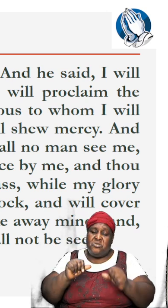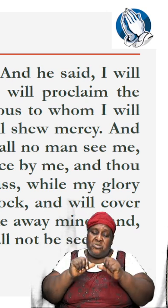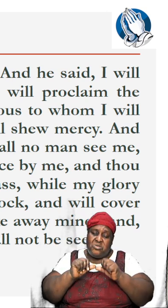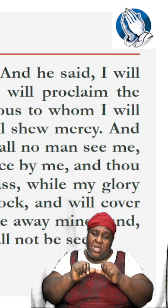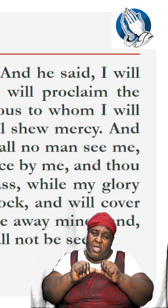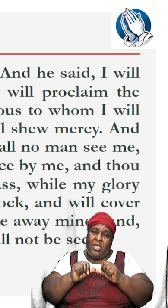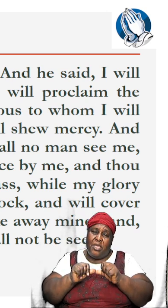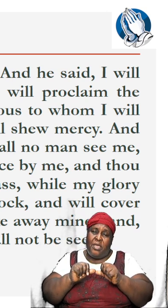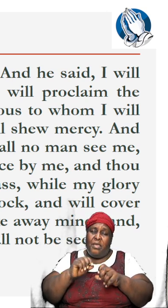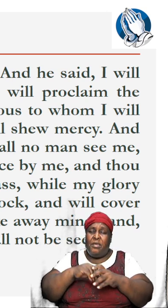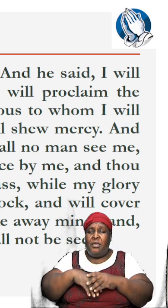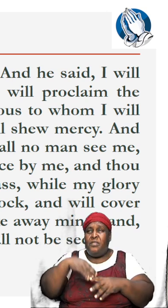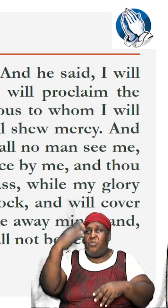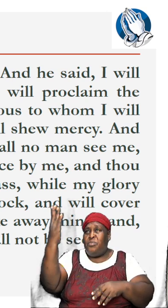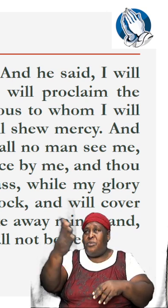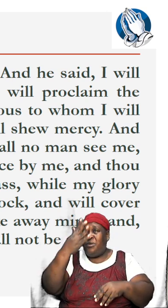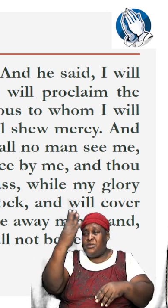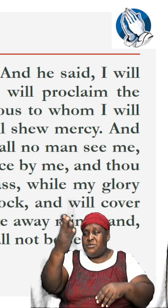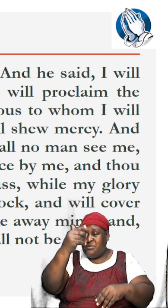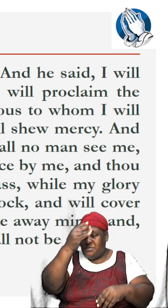abides in the presence of God.